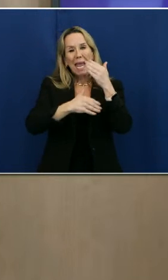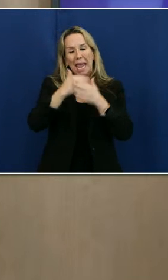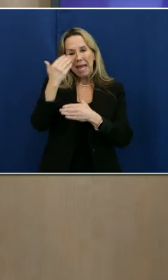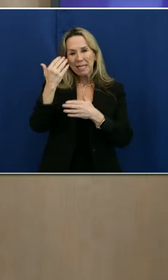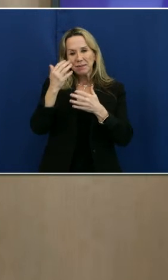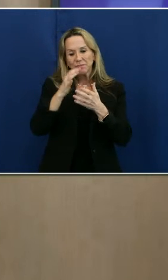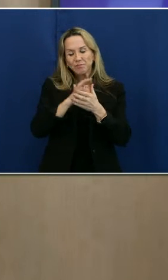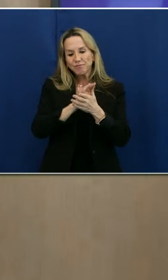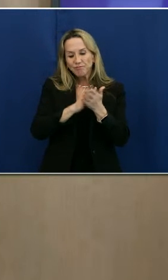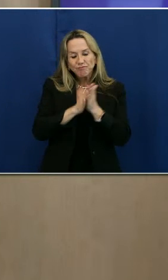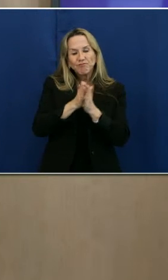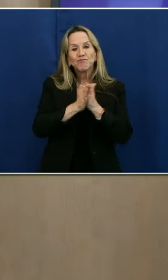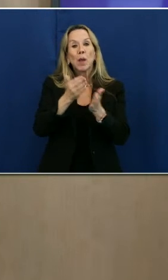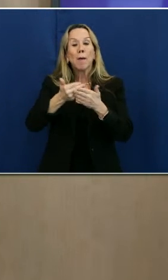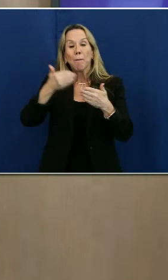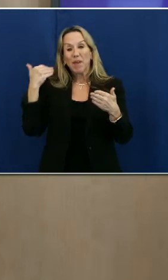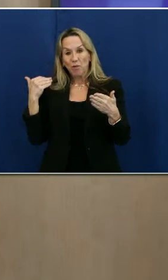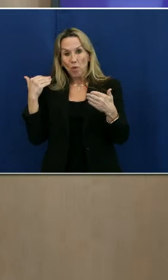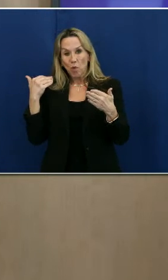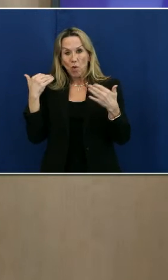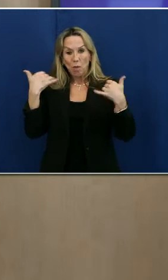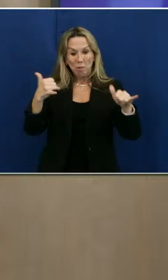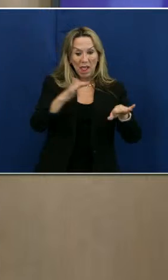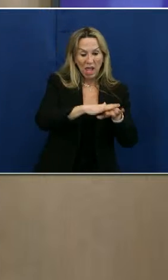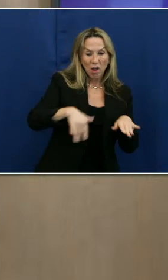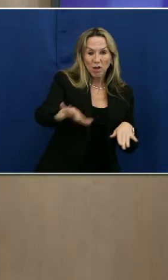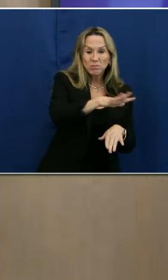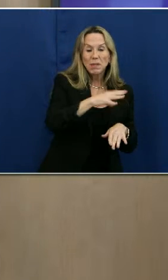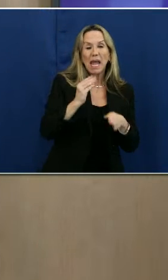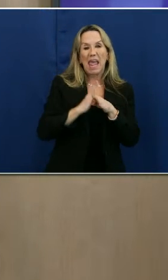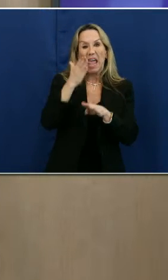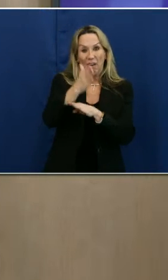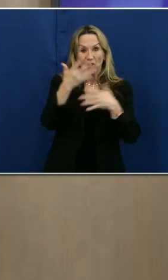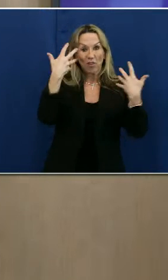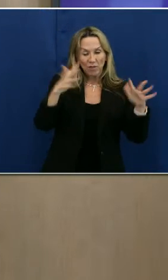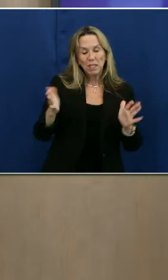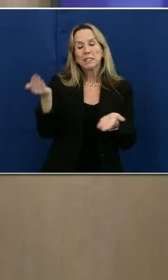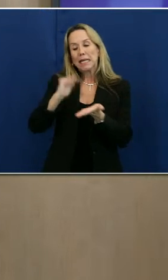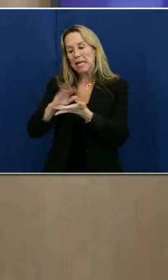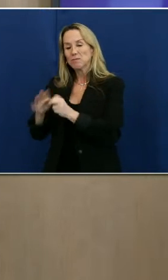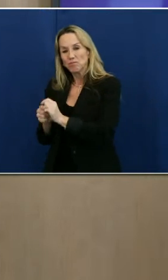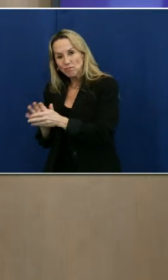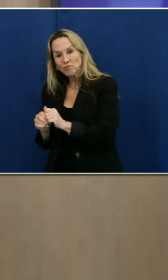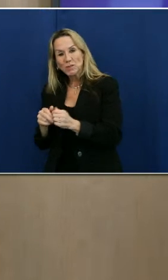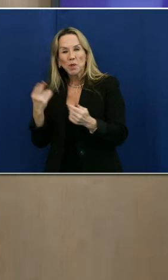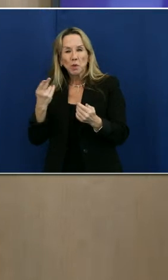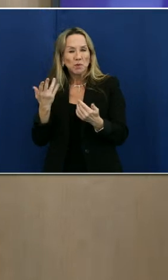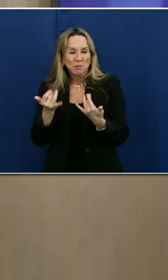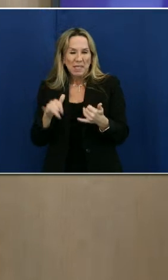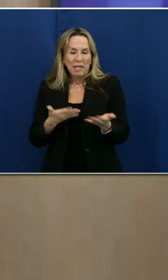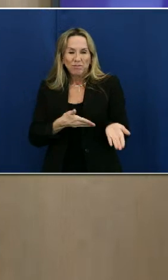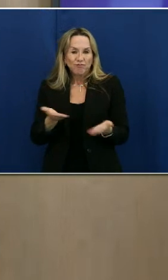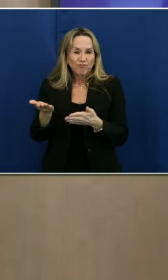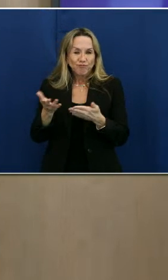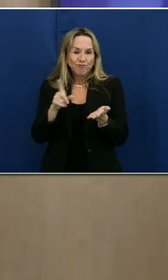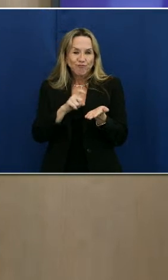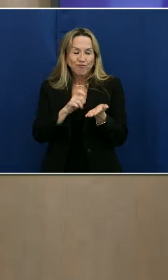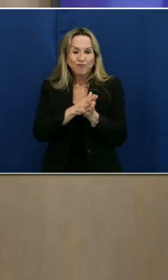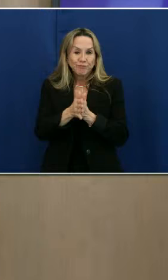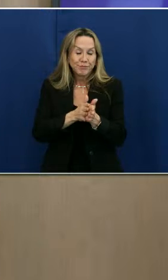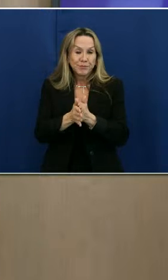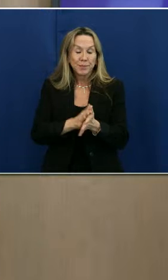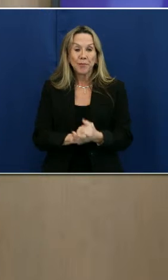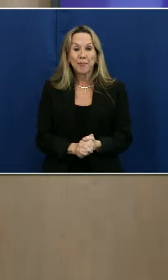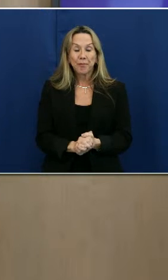sanitation before and after utilizing the equipment that's on the playground. But what's